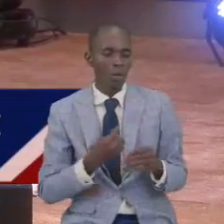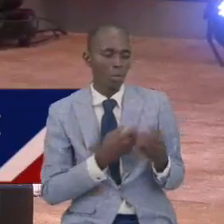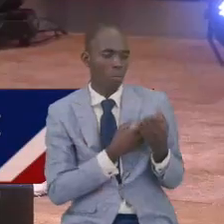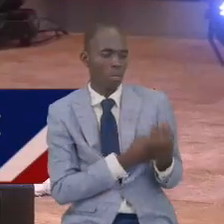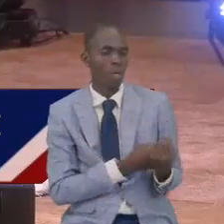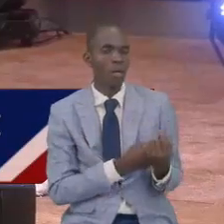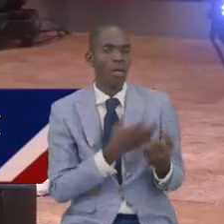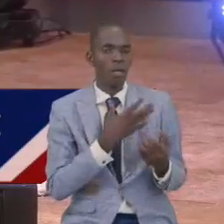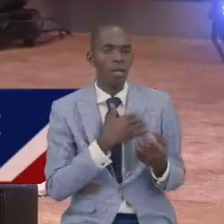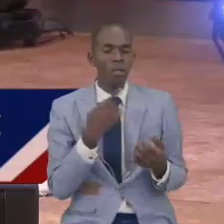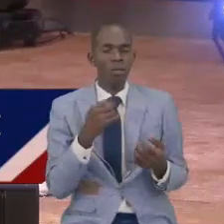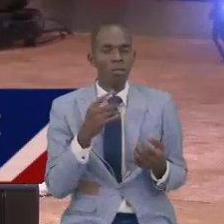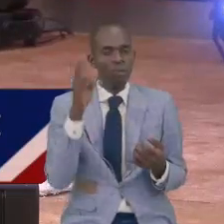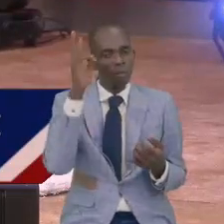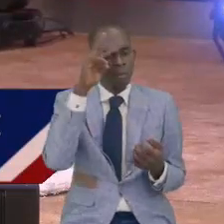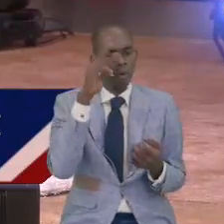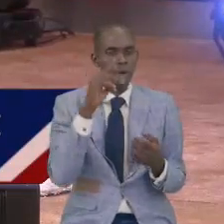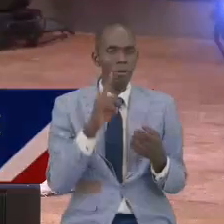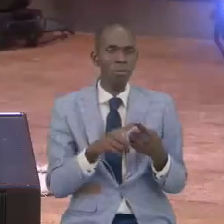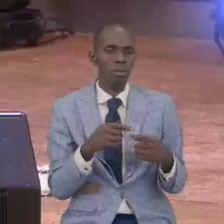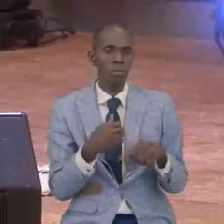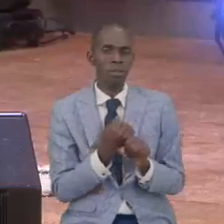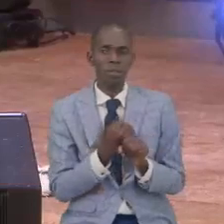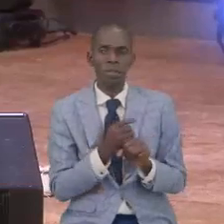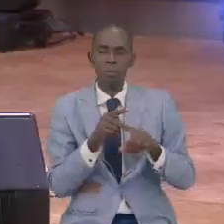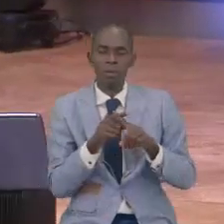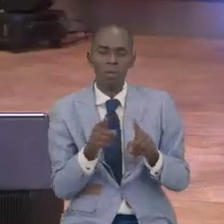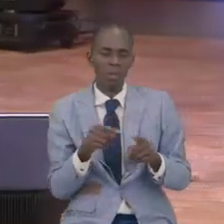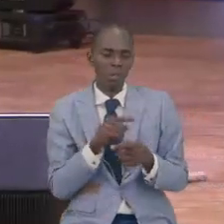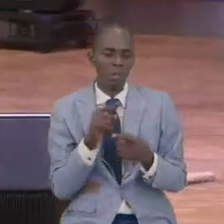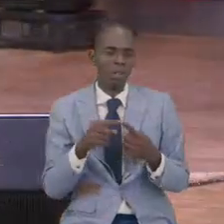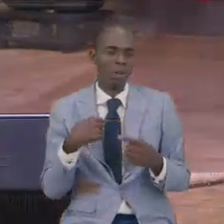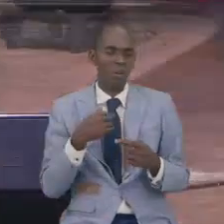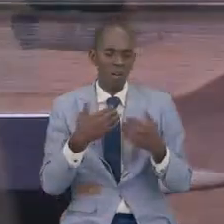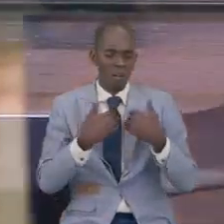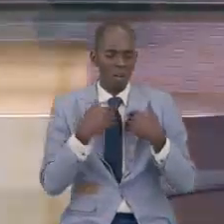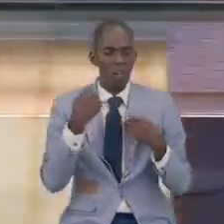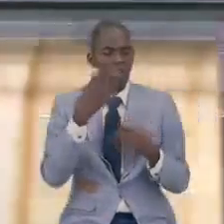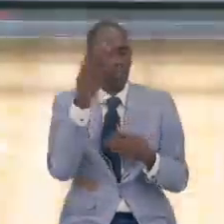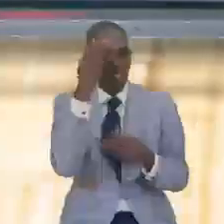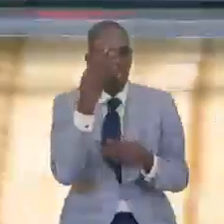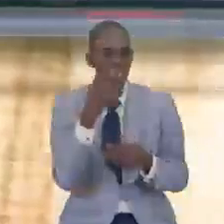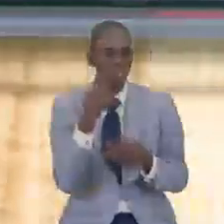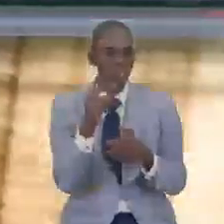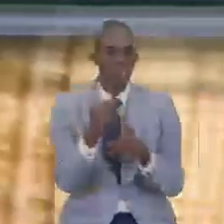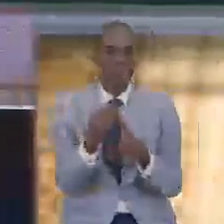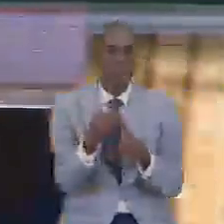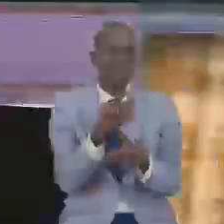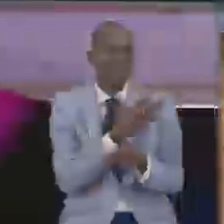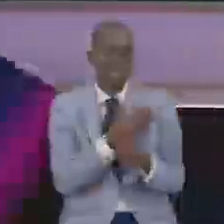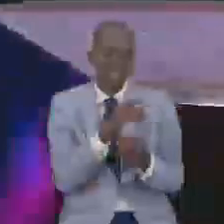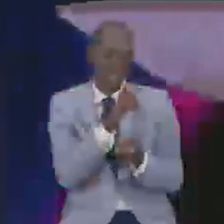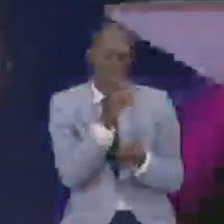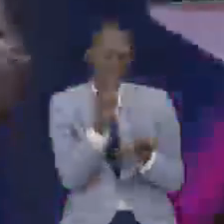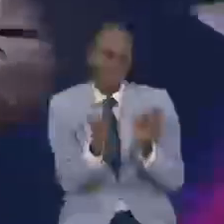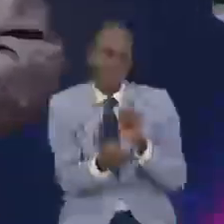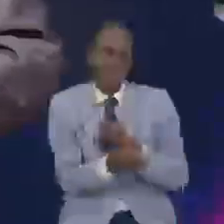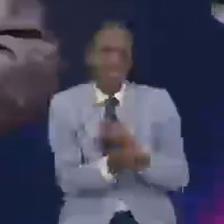live according to their conviction? But when we have the knowledge of the Lord and we exchange